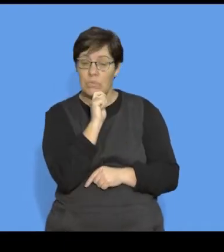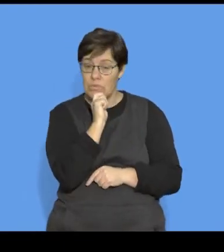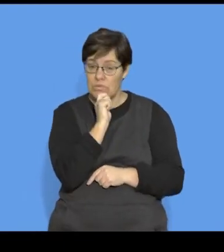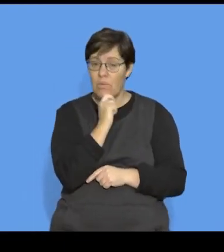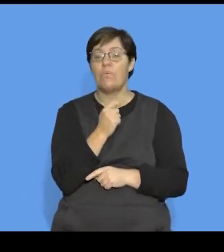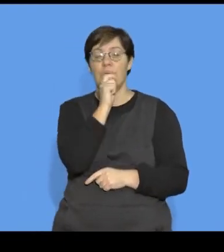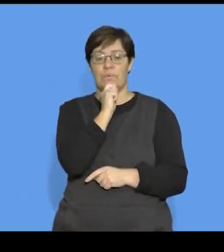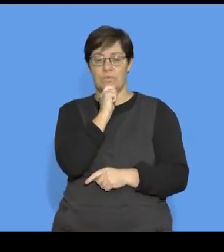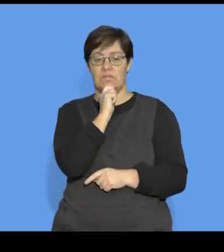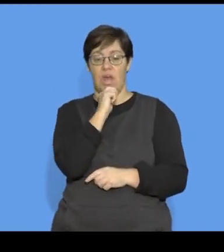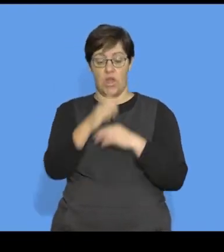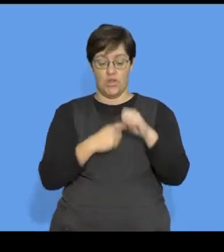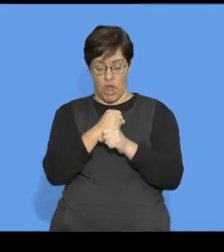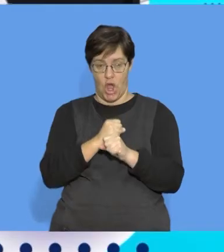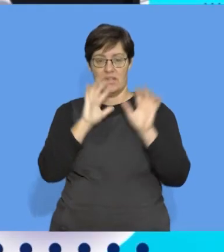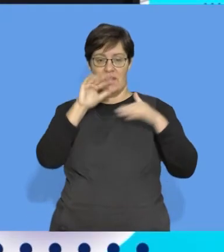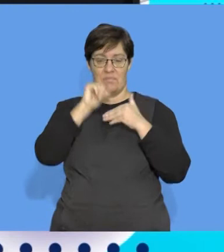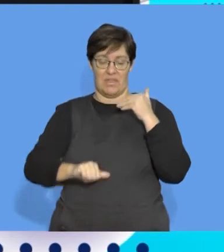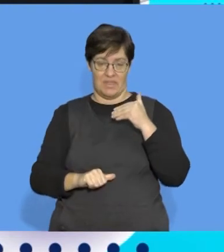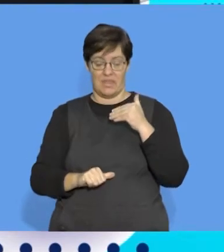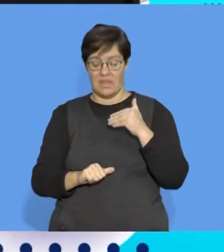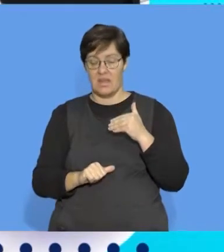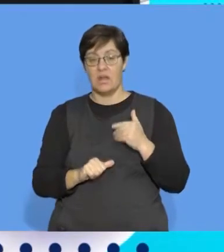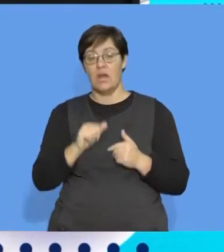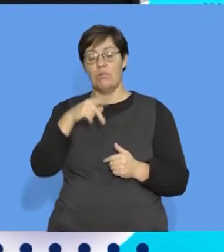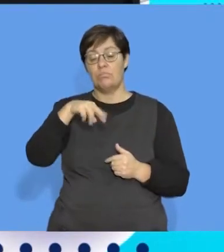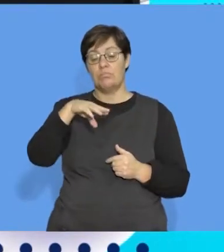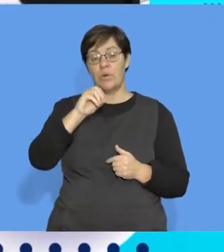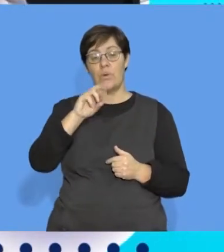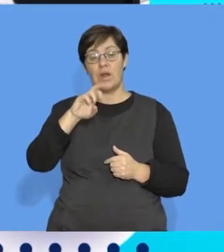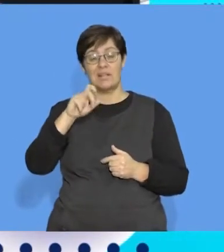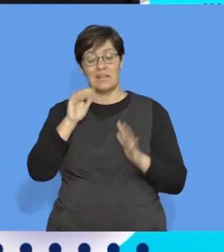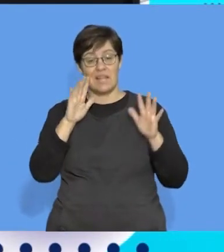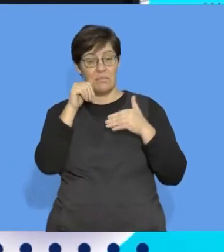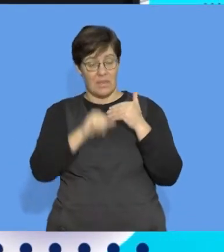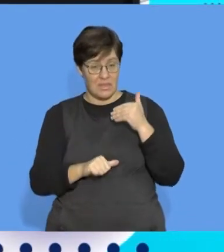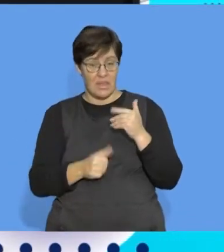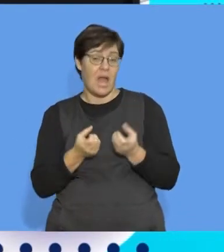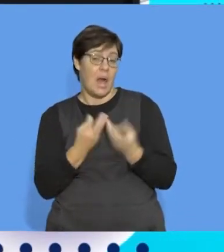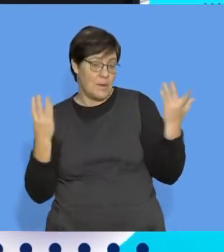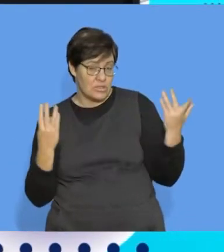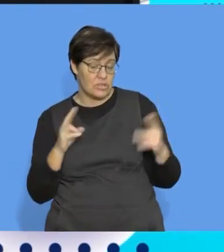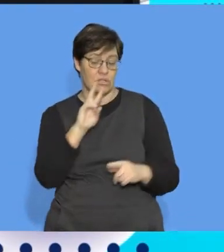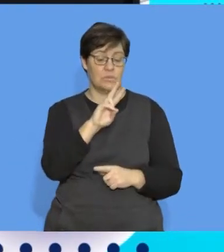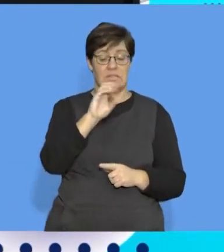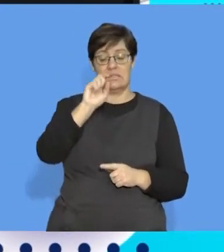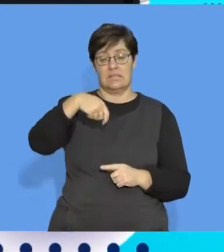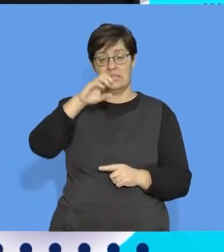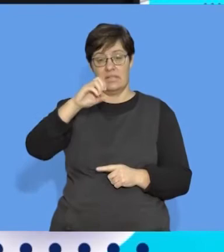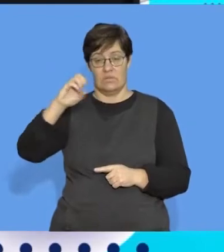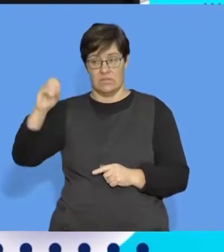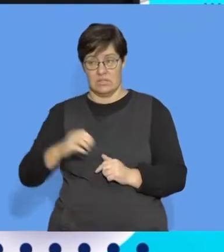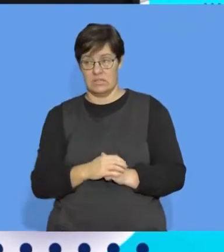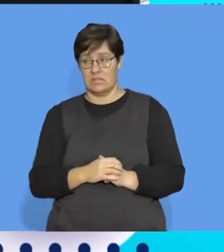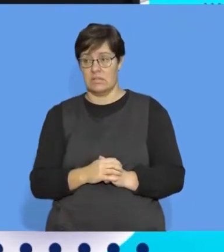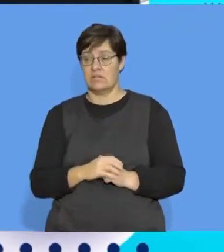we use? We used it for 10 months, and the pro rata depreciation on that 10 months amounted to 20,000